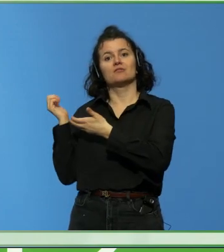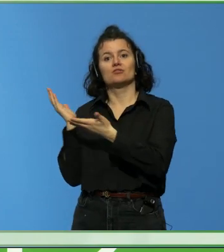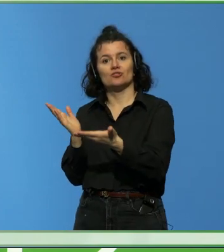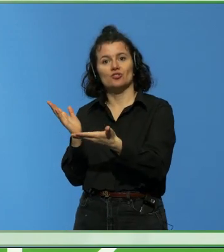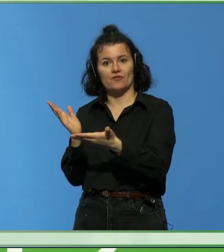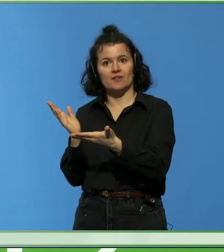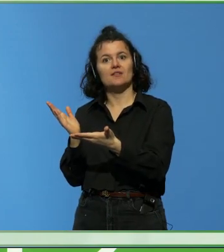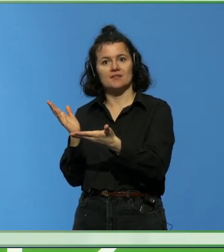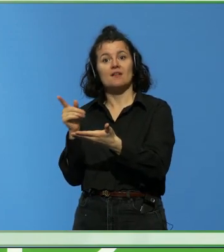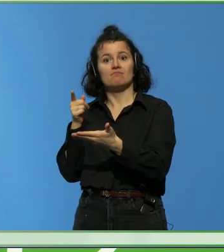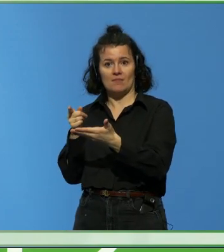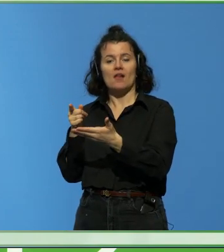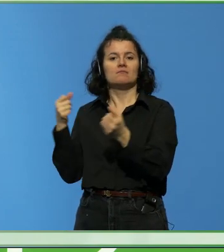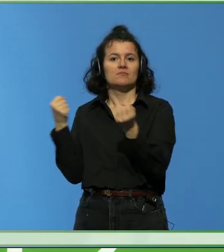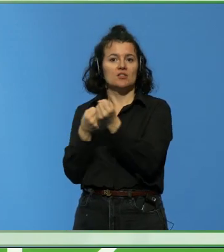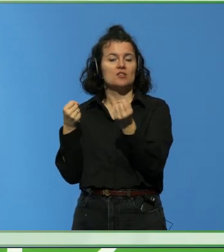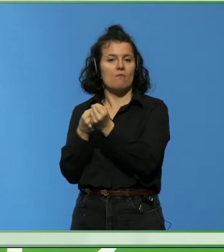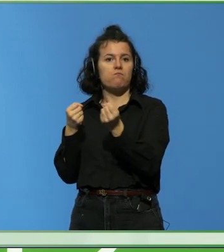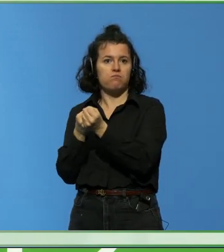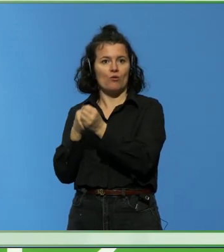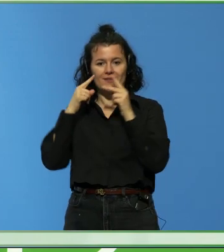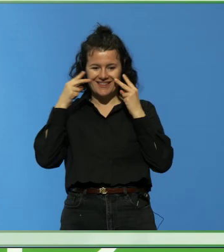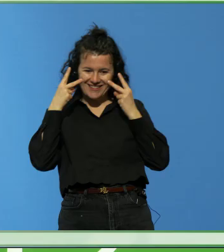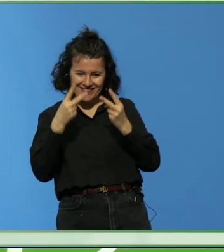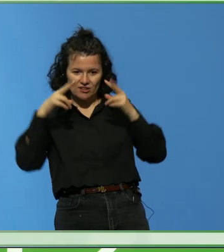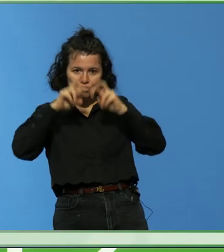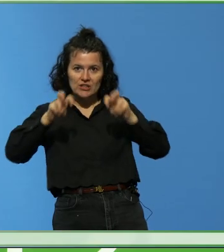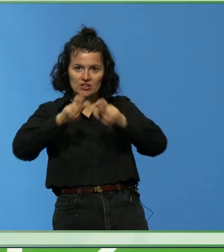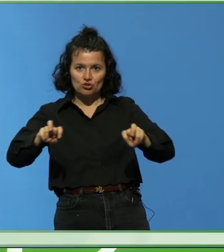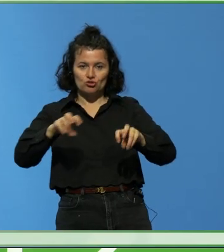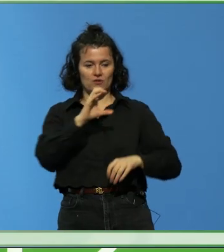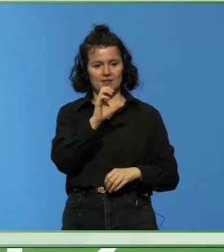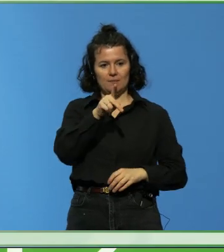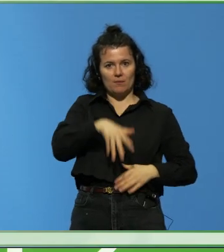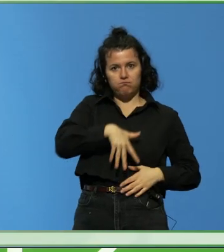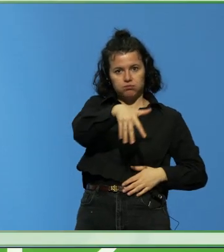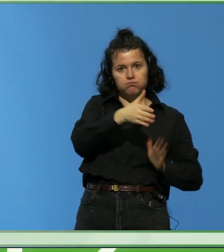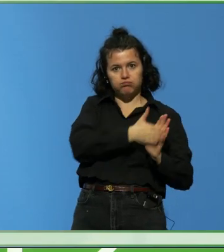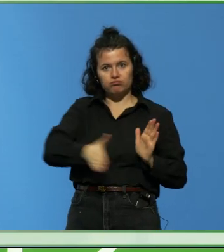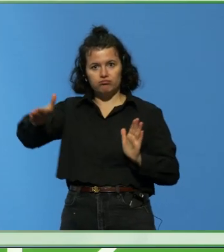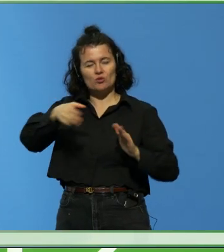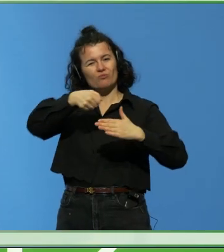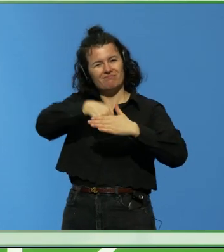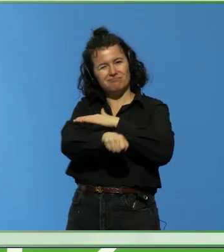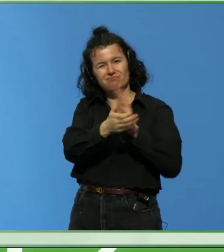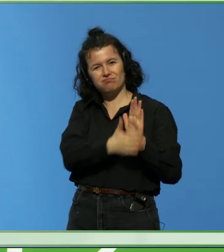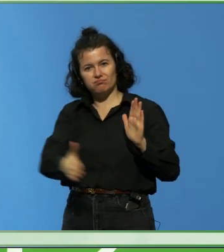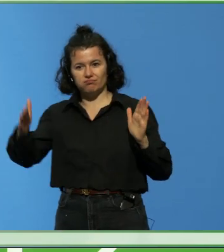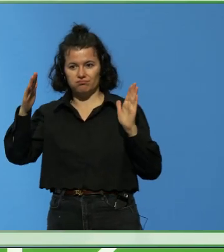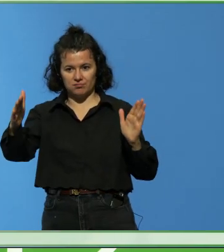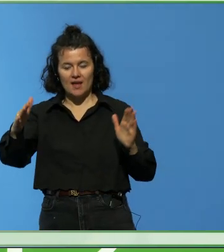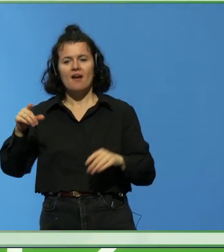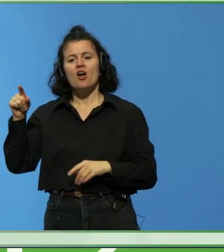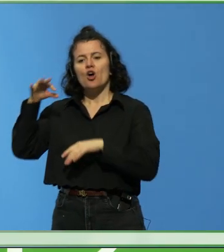on the national level as well in the UK. And the principal investigator was, as said before, Dr. Shah,